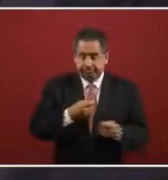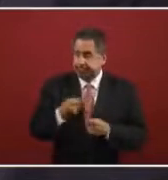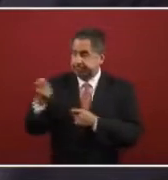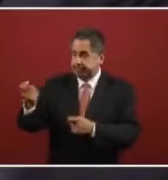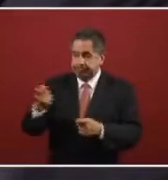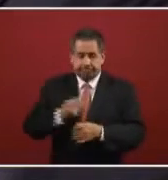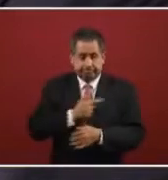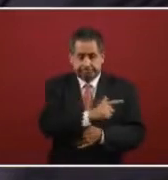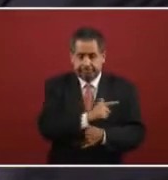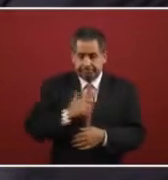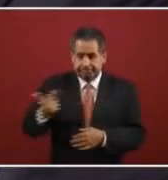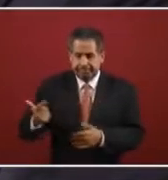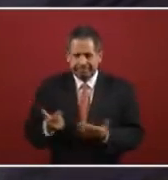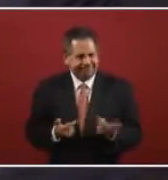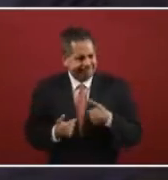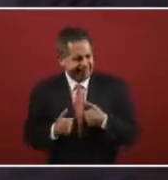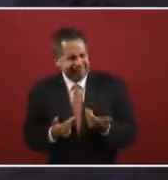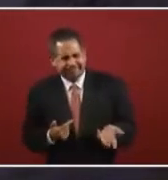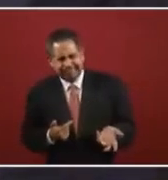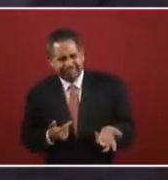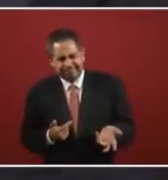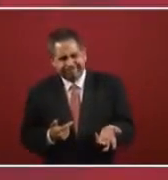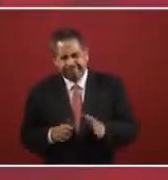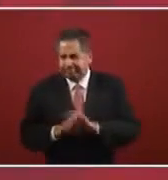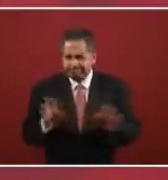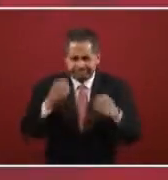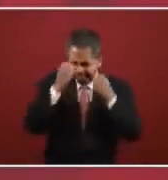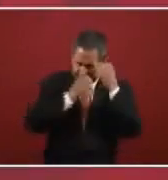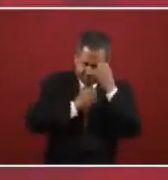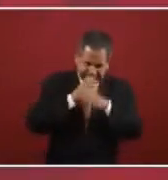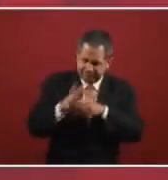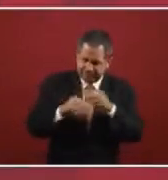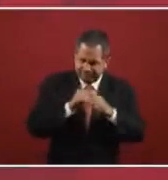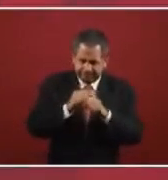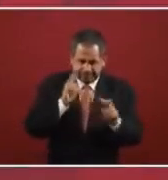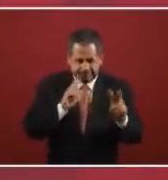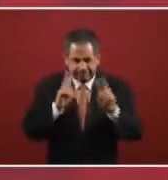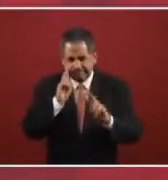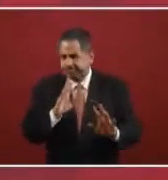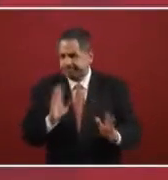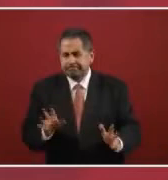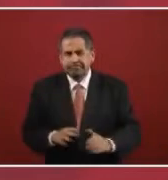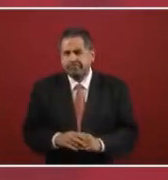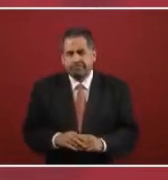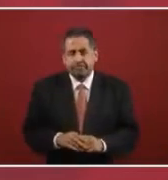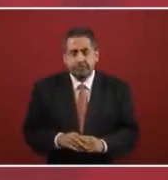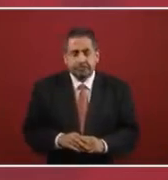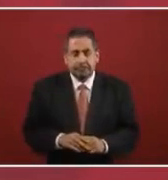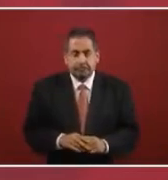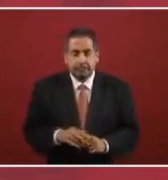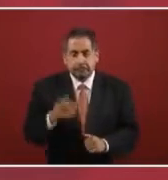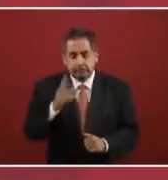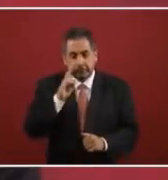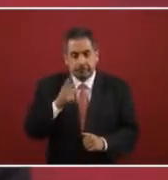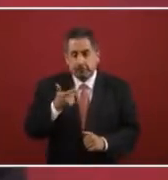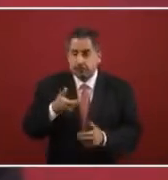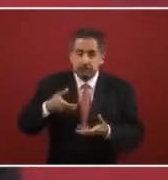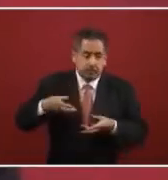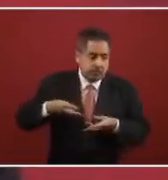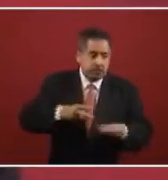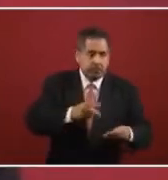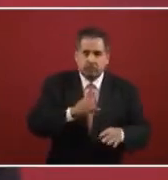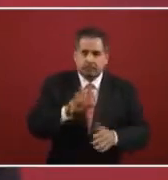were influential. Entonces estamos revisando So todo now eso we're reviewing all these, y estamos ahorrando and we're